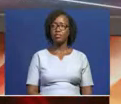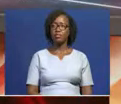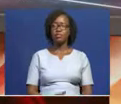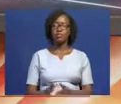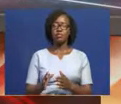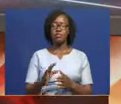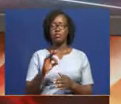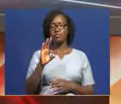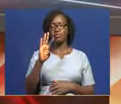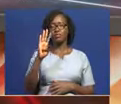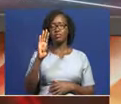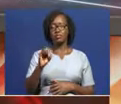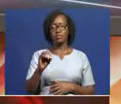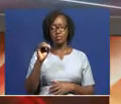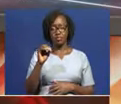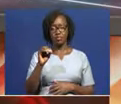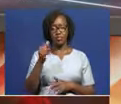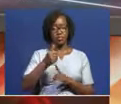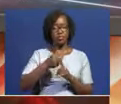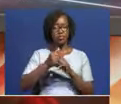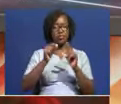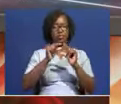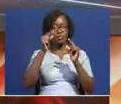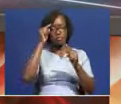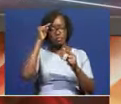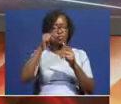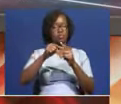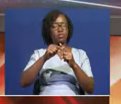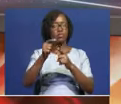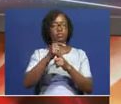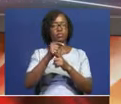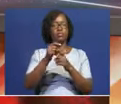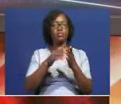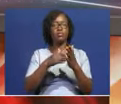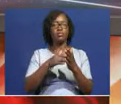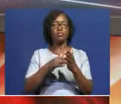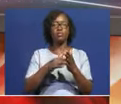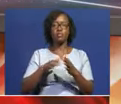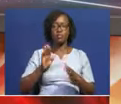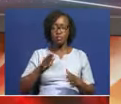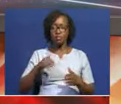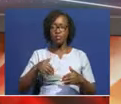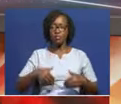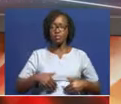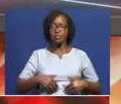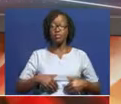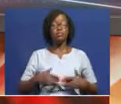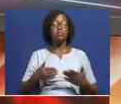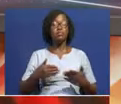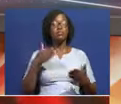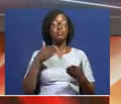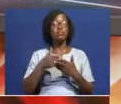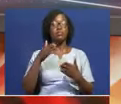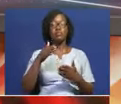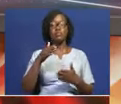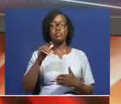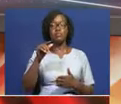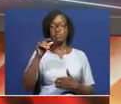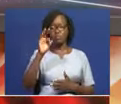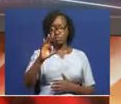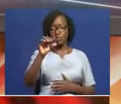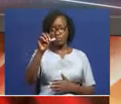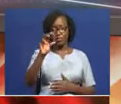A faith-based lobby group is now targeting to train vulnerable women and youth on how to effectively curb female genital